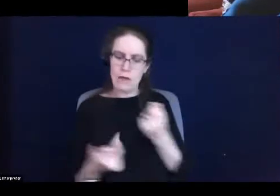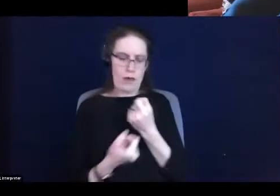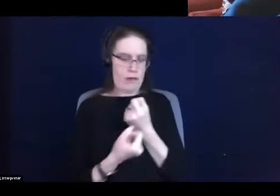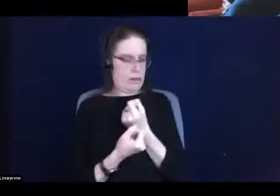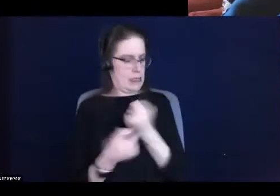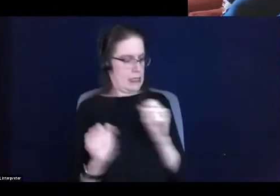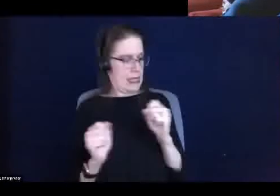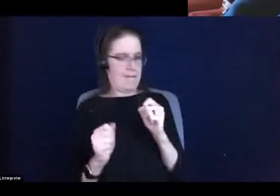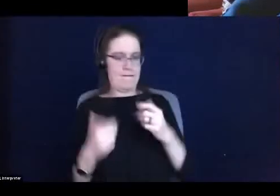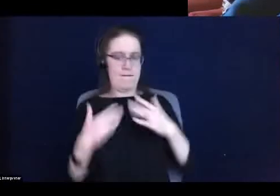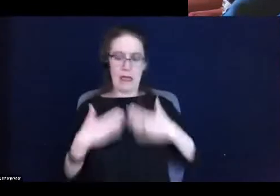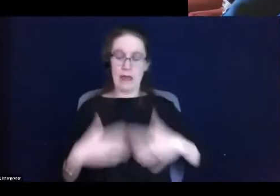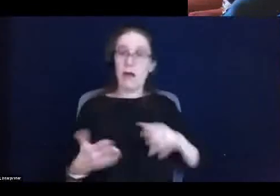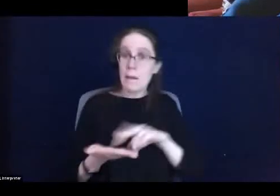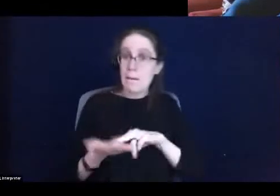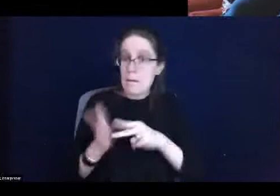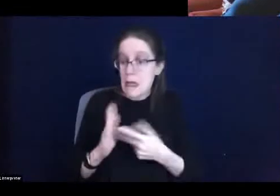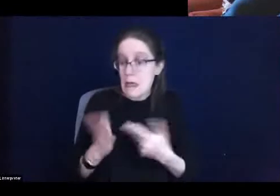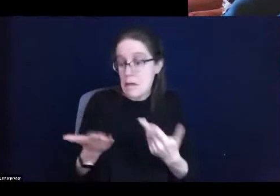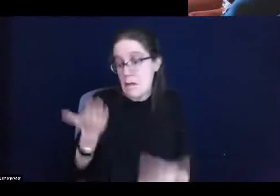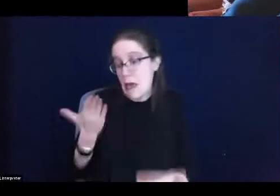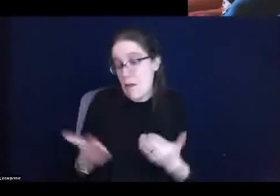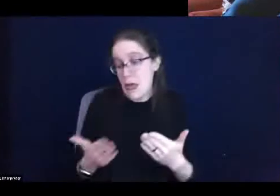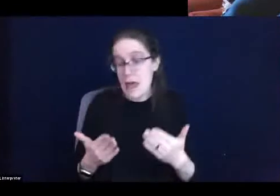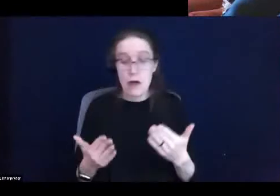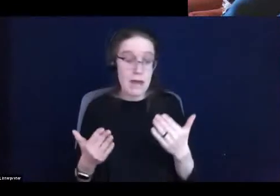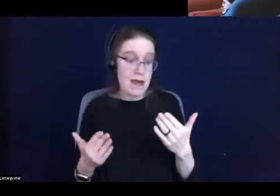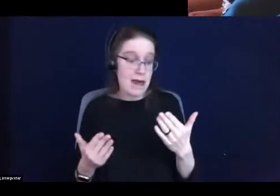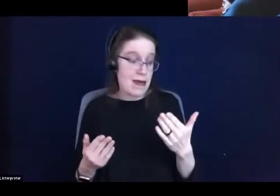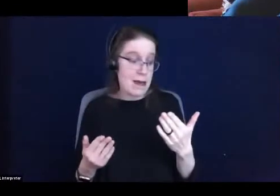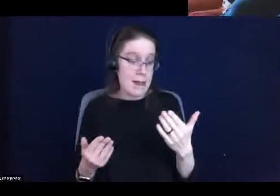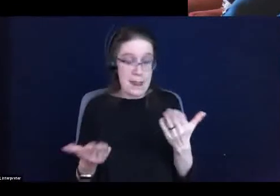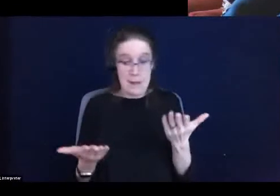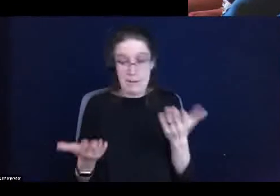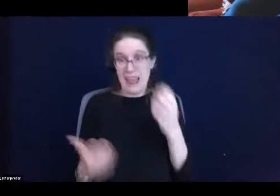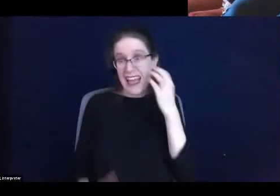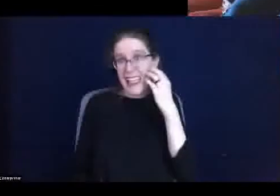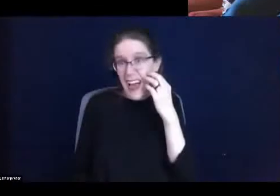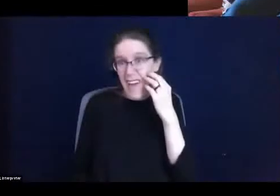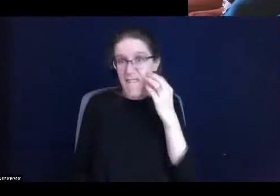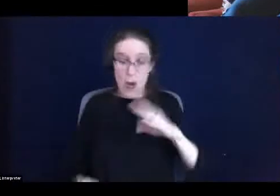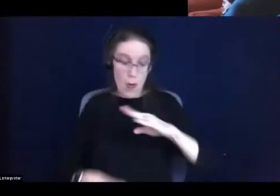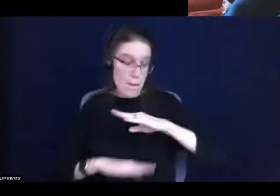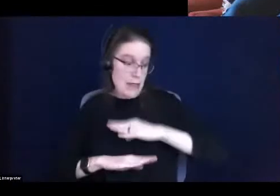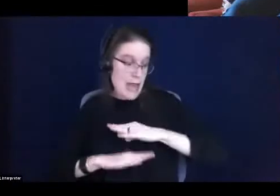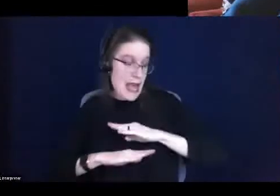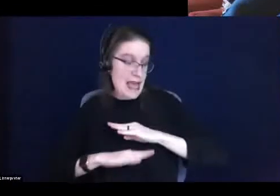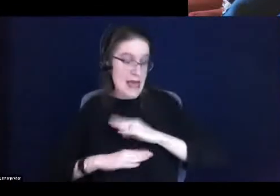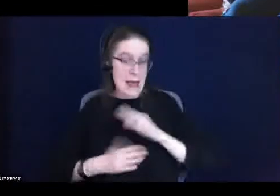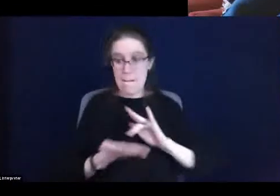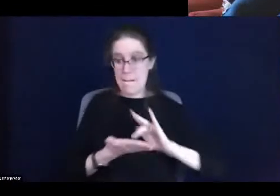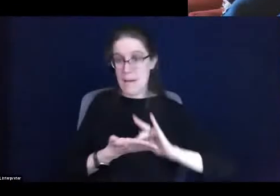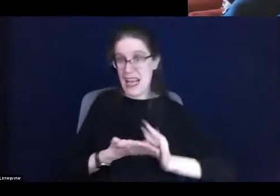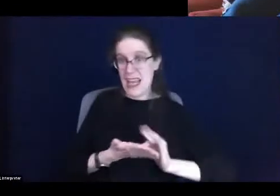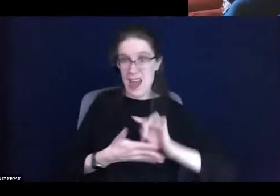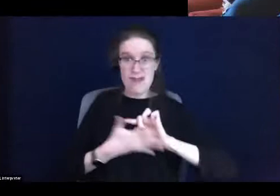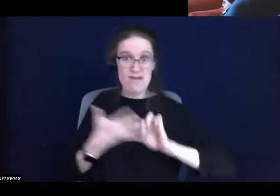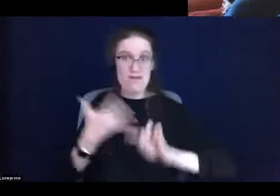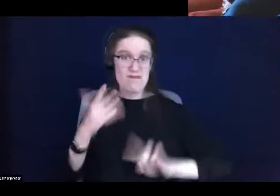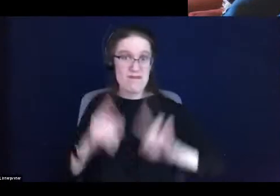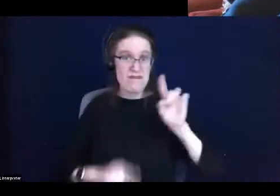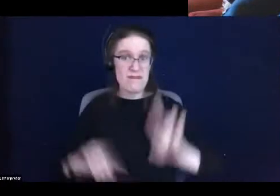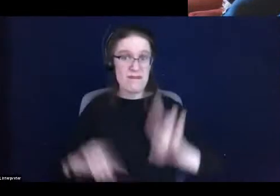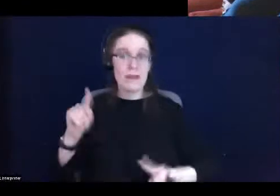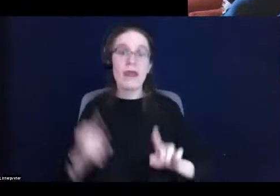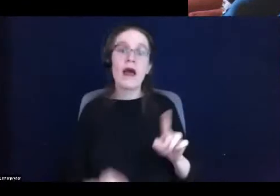be medications, it can be fidgets, it could be a cell phone, it could be a blanket. The survivor speaker, when we were